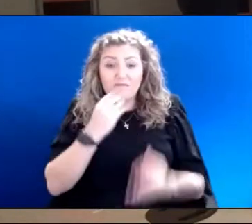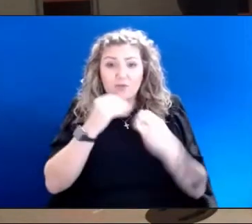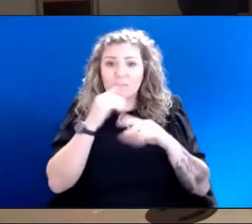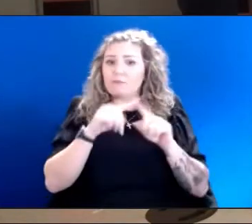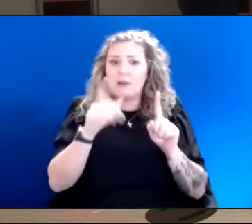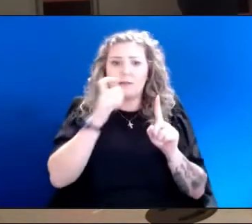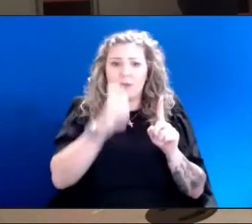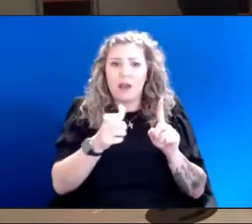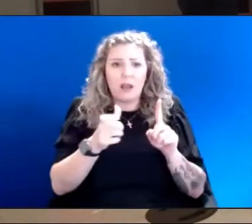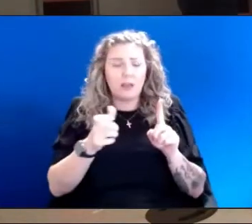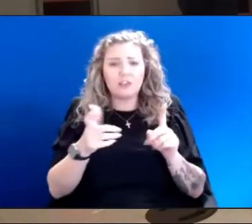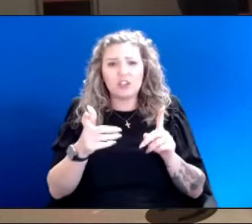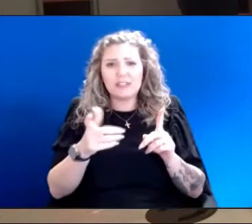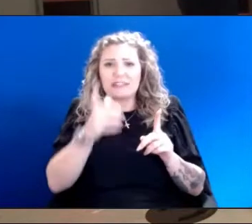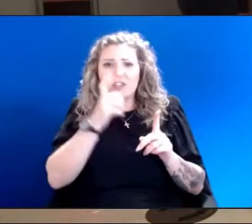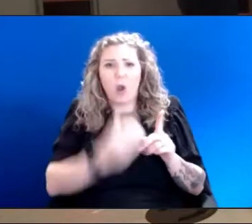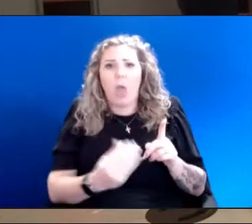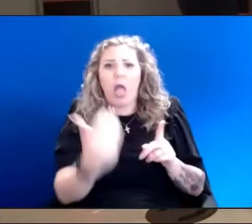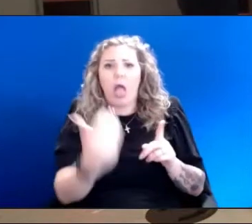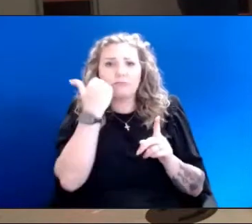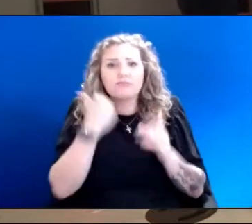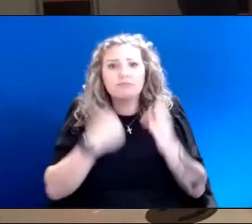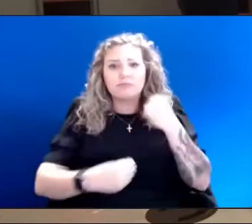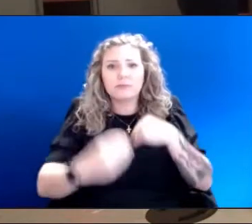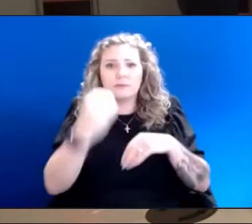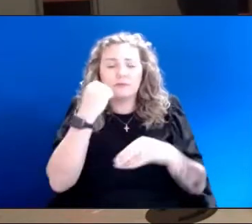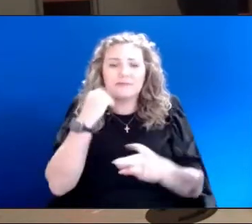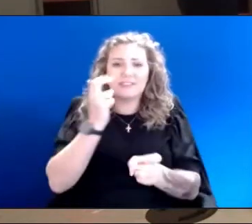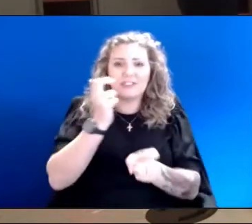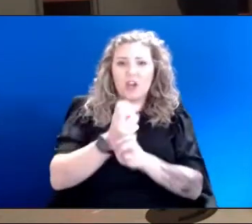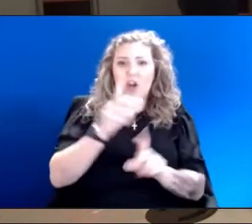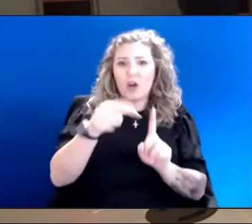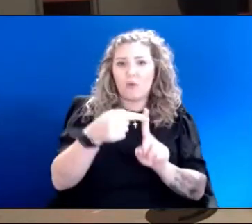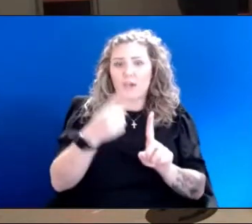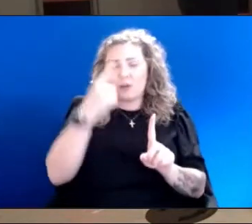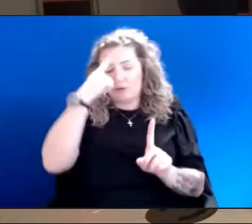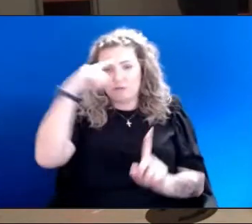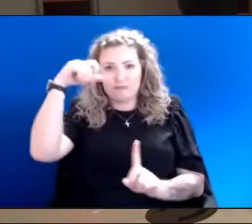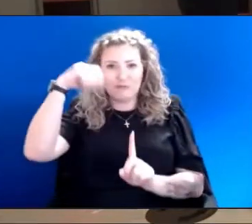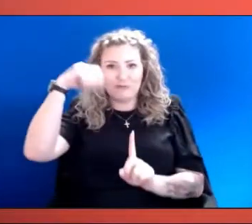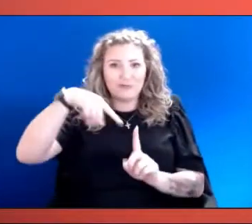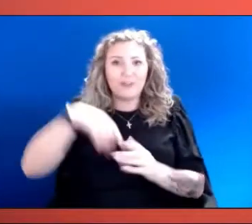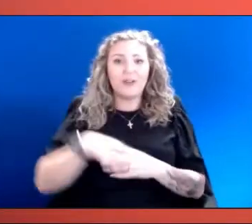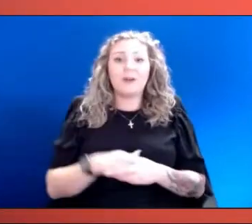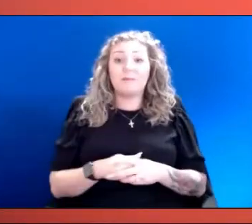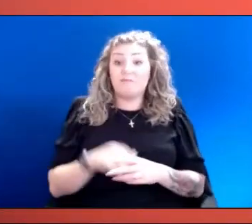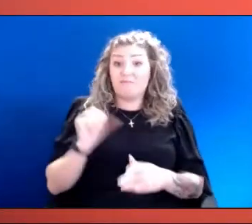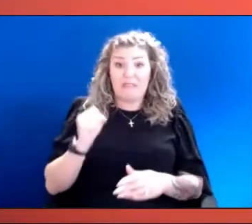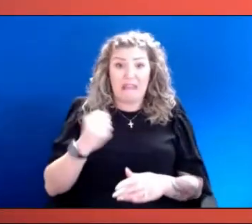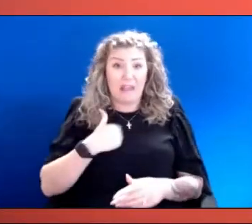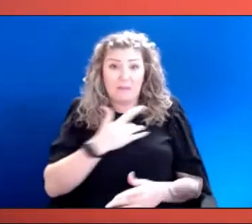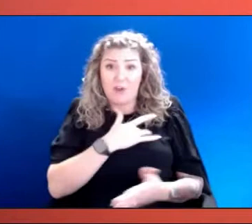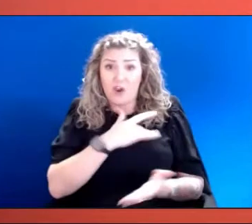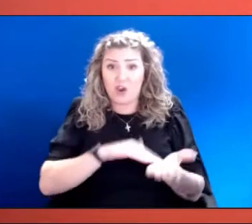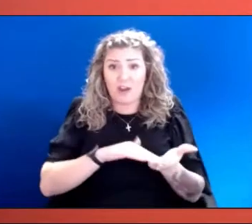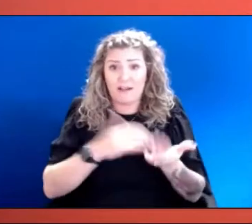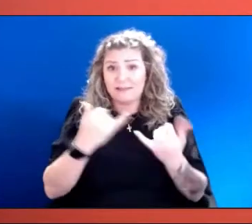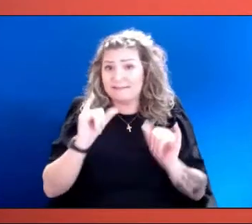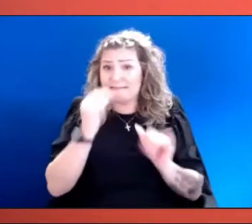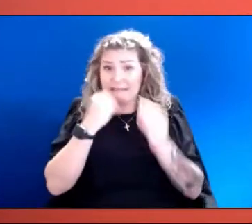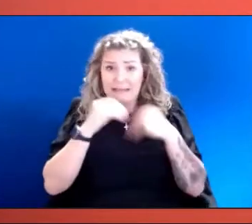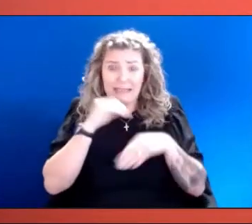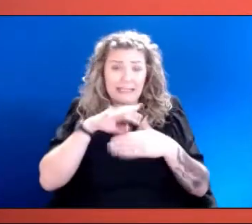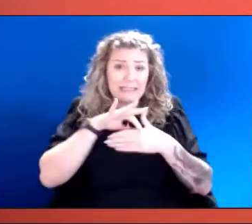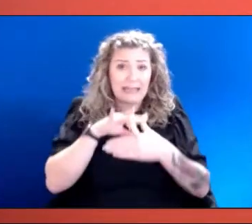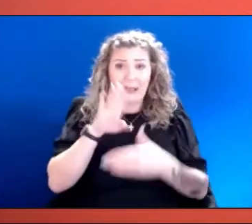don't binge on it. Yeah, which is hard when your bliss point is triggered. Yeah, I mean, I'm a cardiologist. I still eat steak or have barbecue. It's